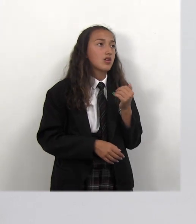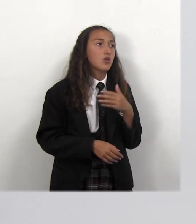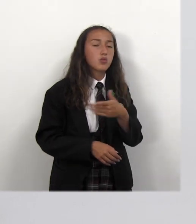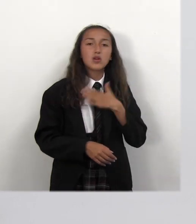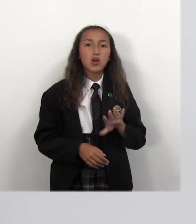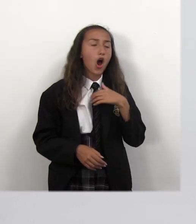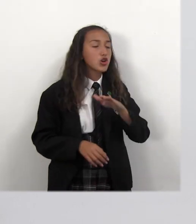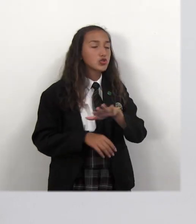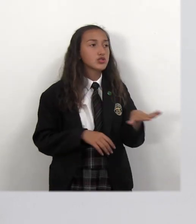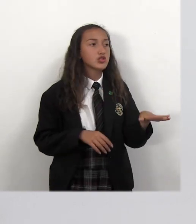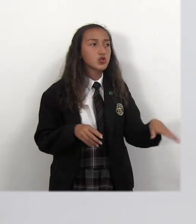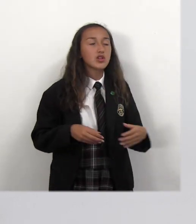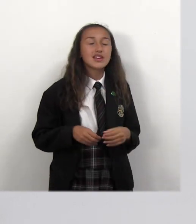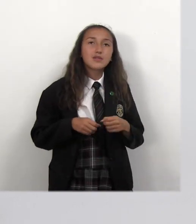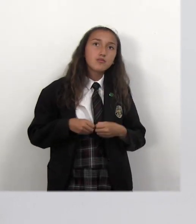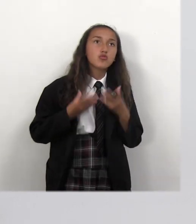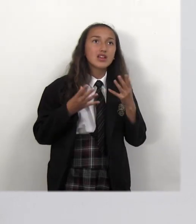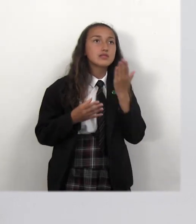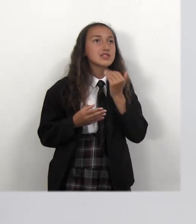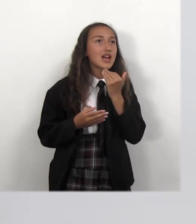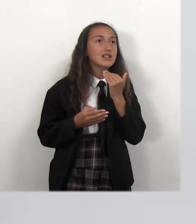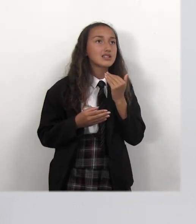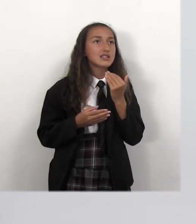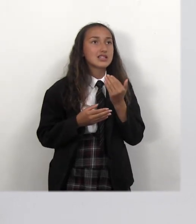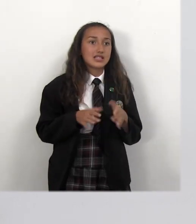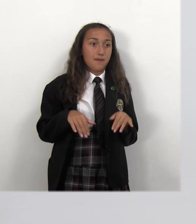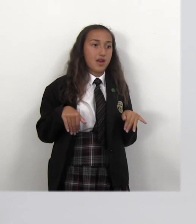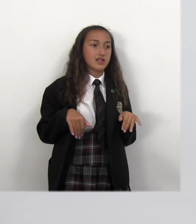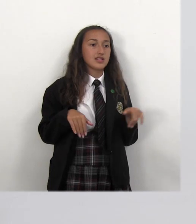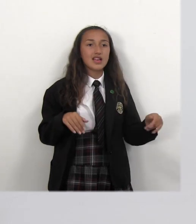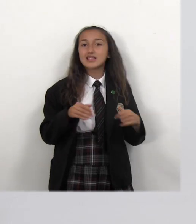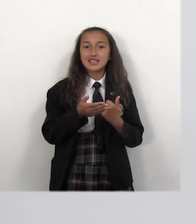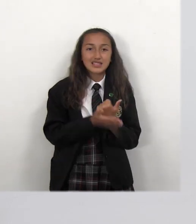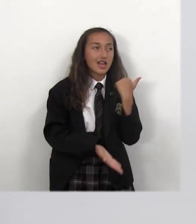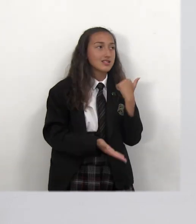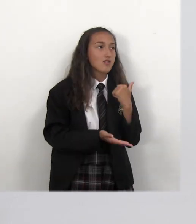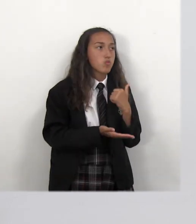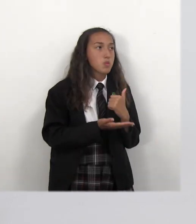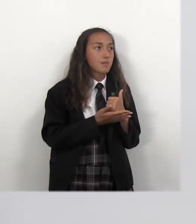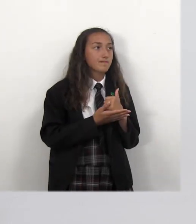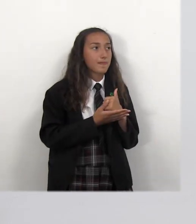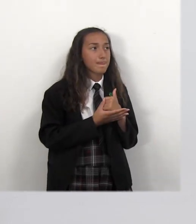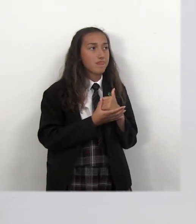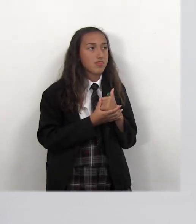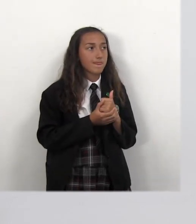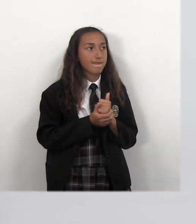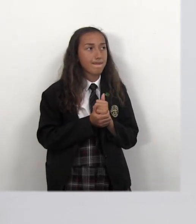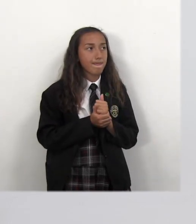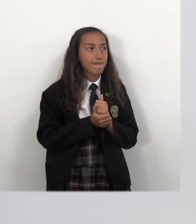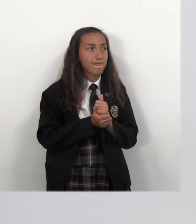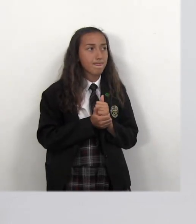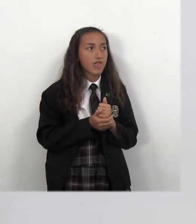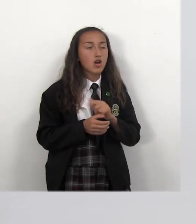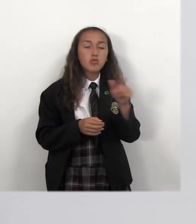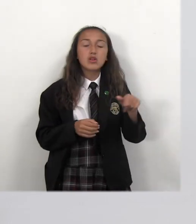We want our students to embrace mistakes and setbacks as an inevitable path to success. We believe that children will